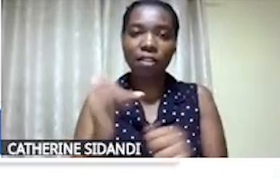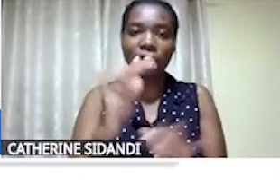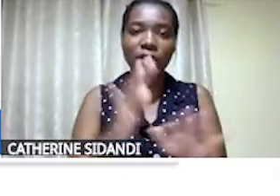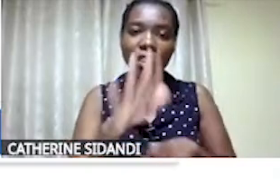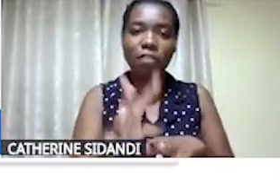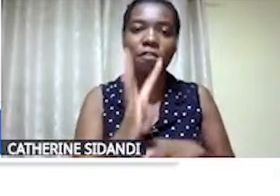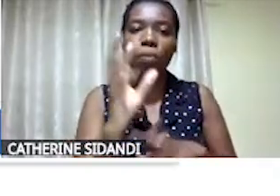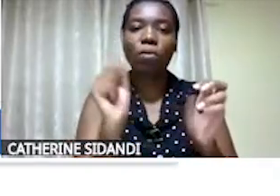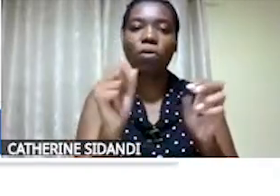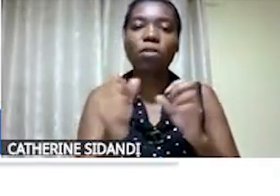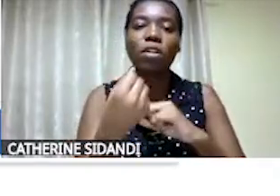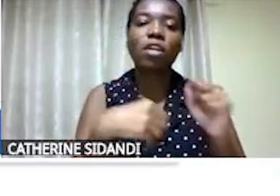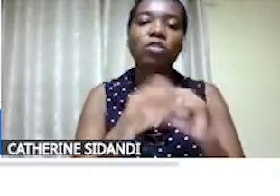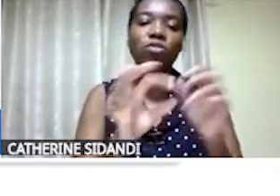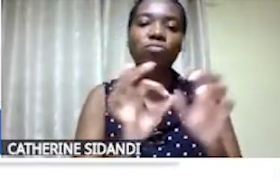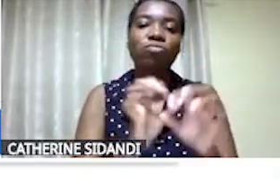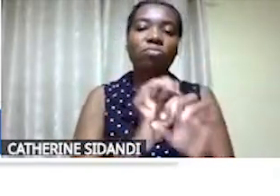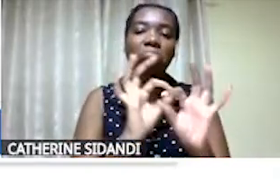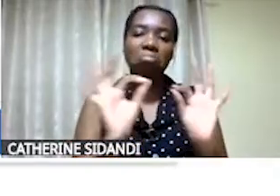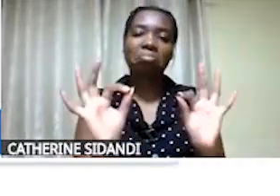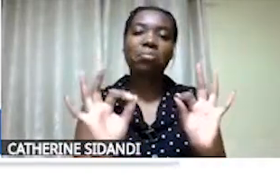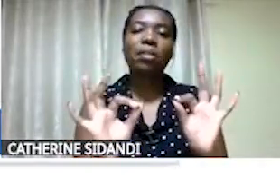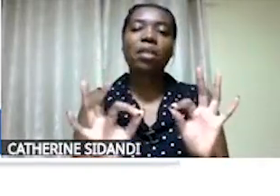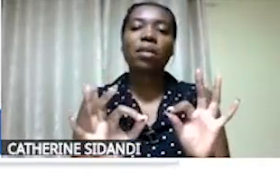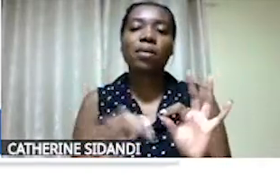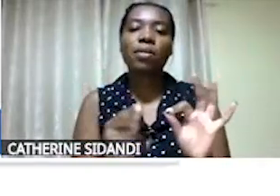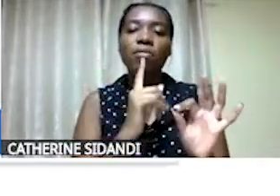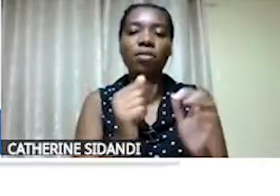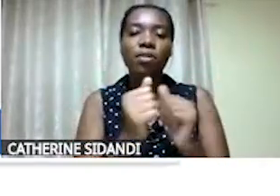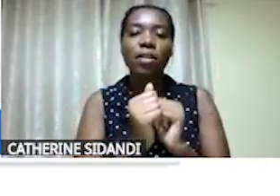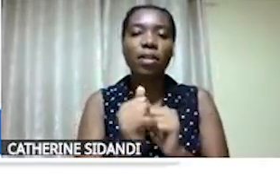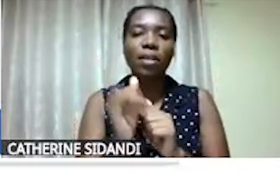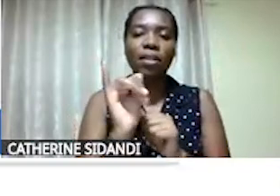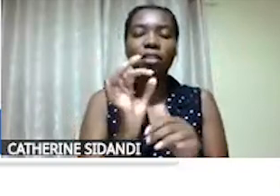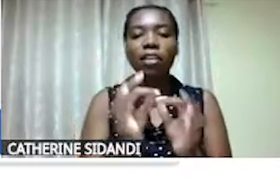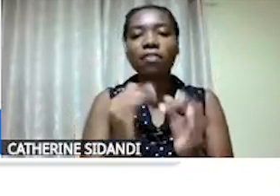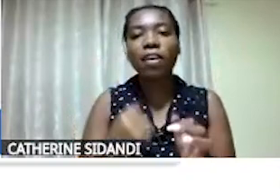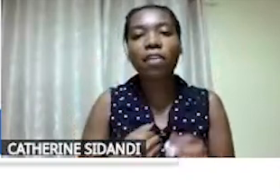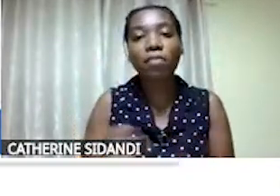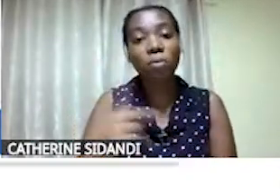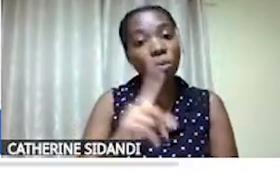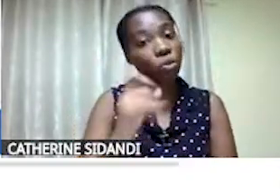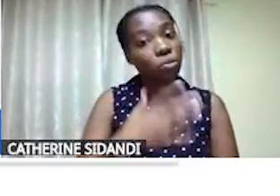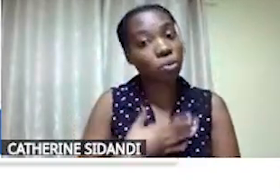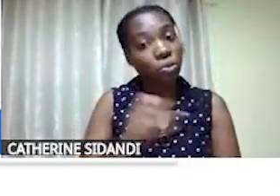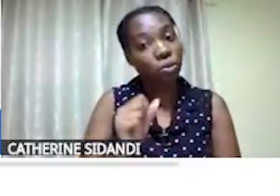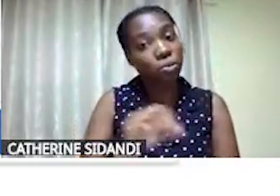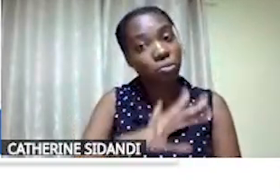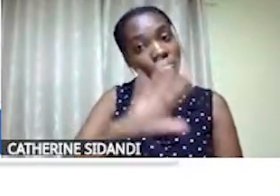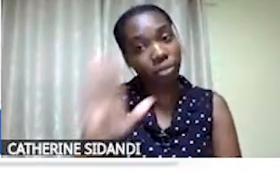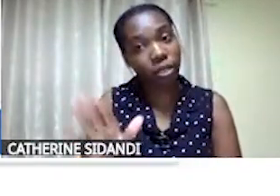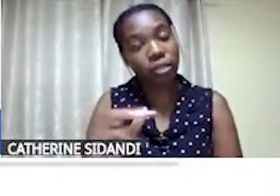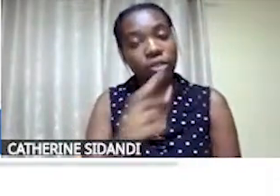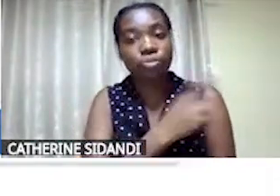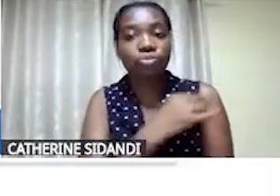the execution. So with that, if there's a Q&A, Richie, I'll hand it over back to you. So thank you